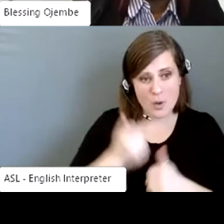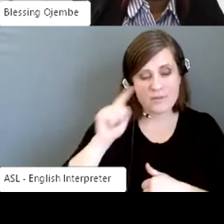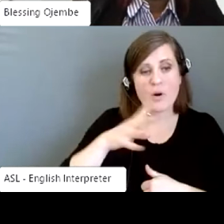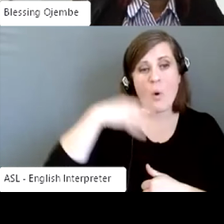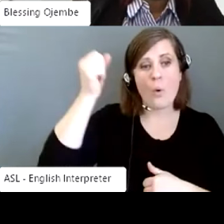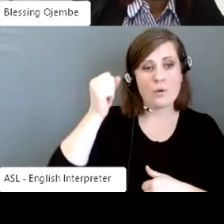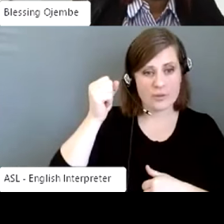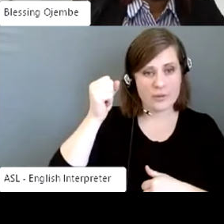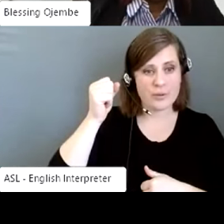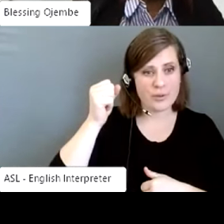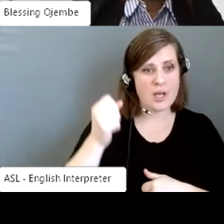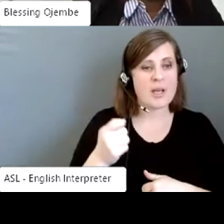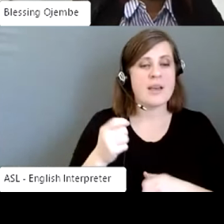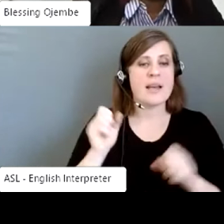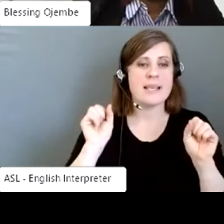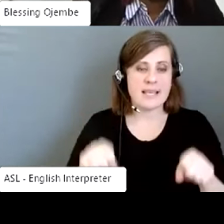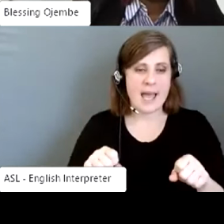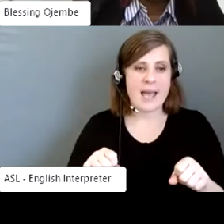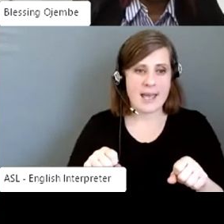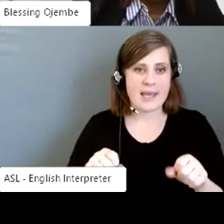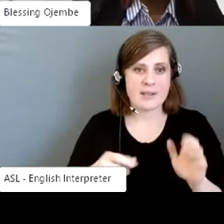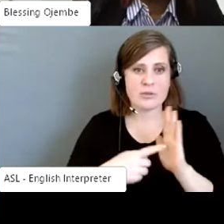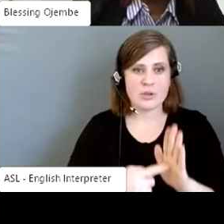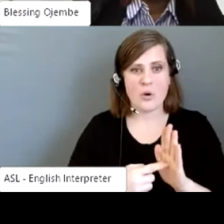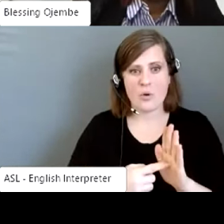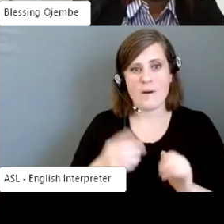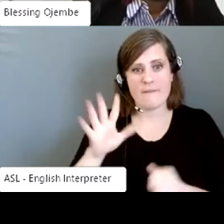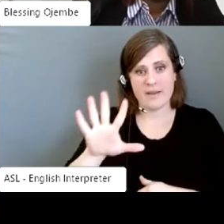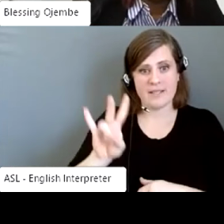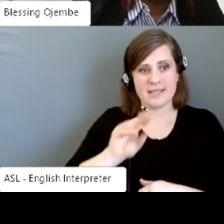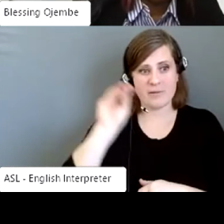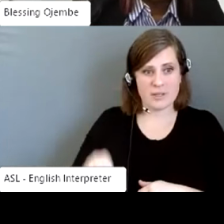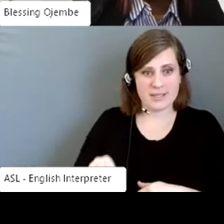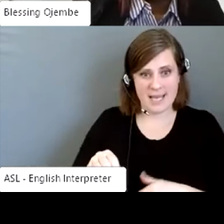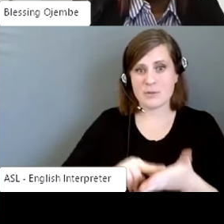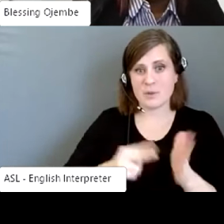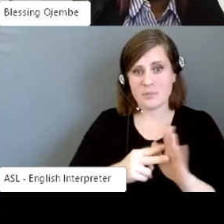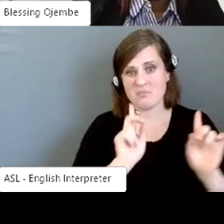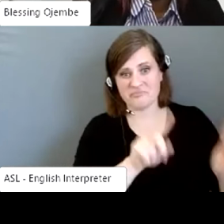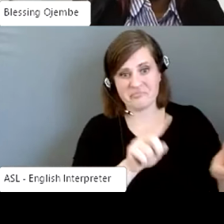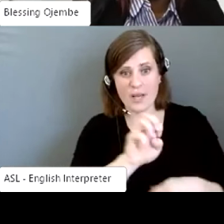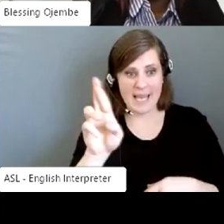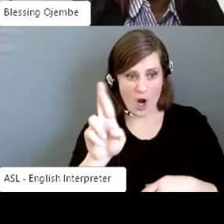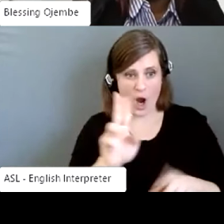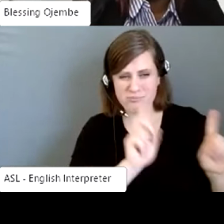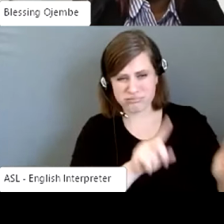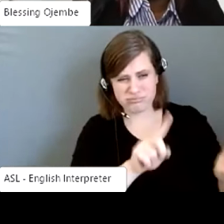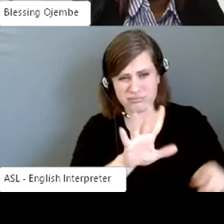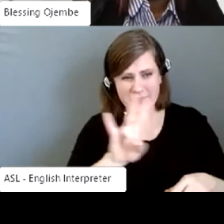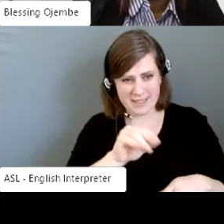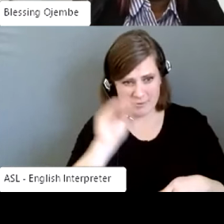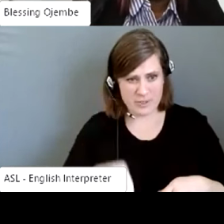been reported to contribute to as high as 57% increase in ER hospitalization and even higher